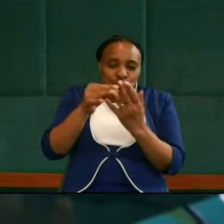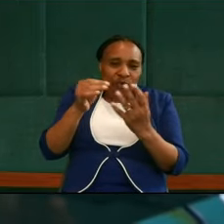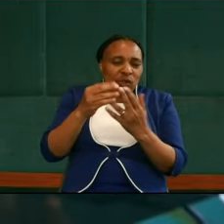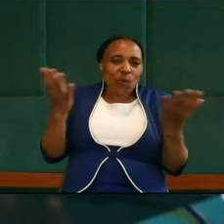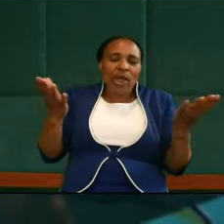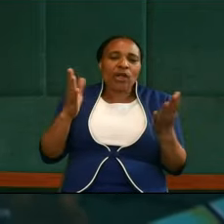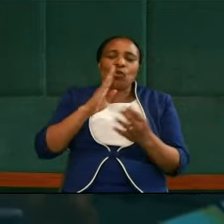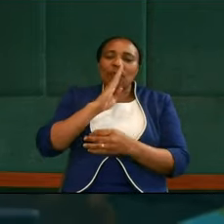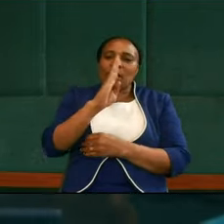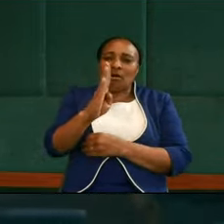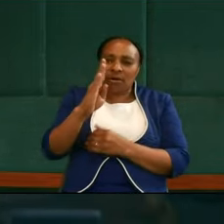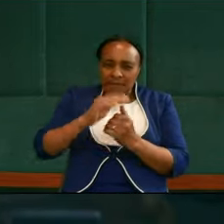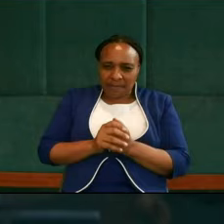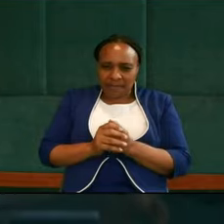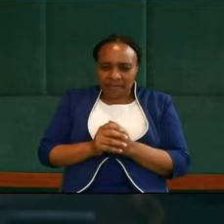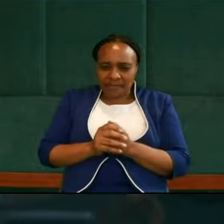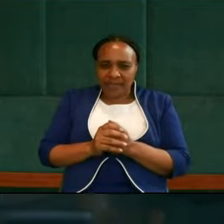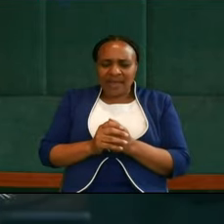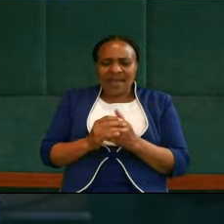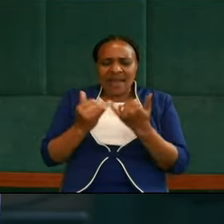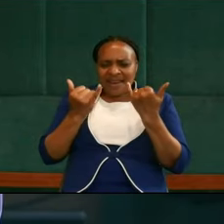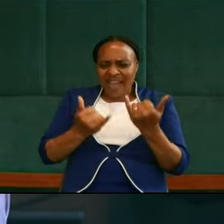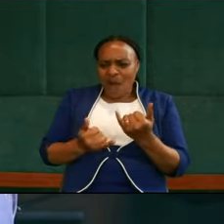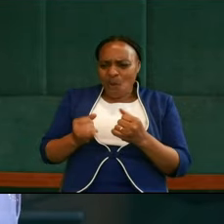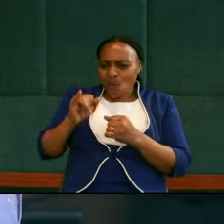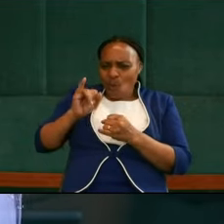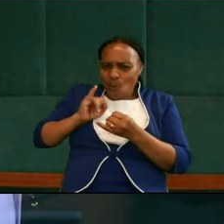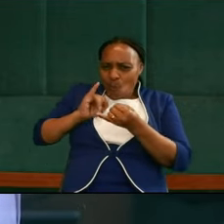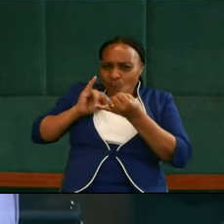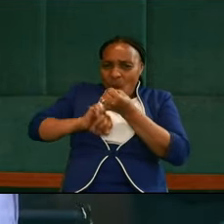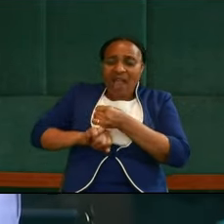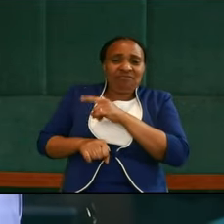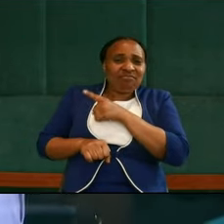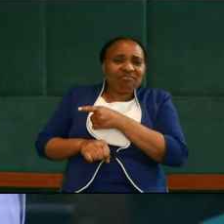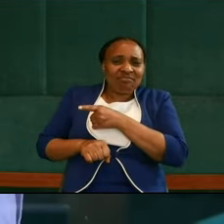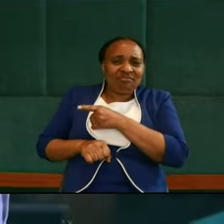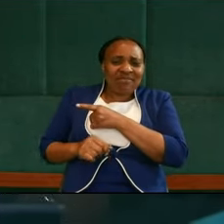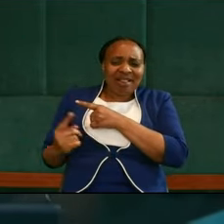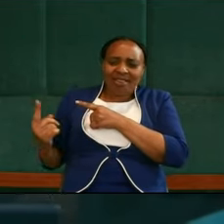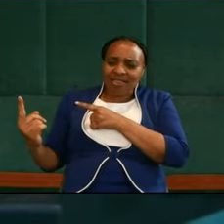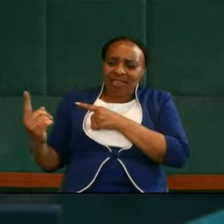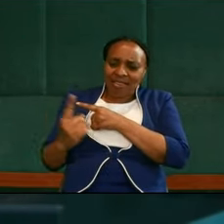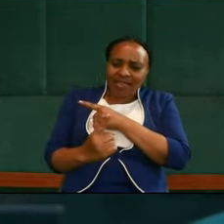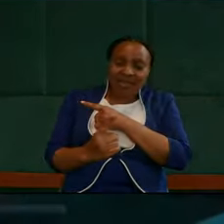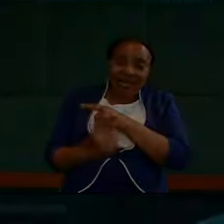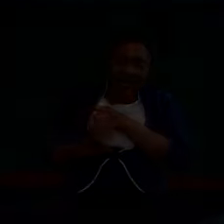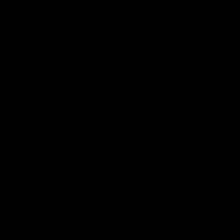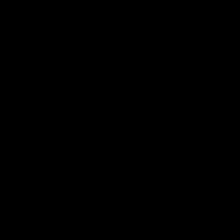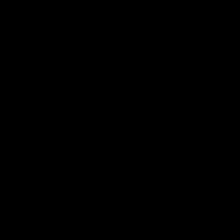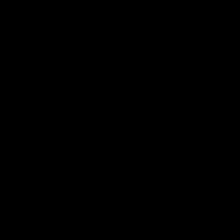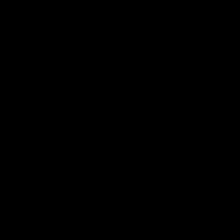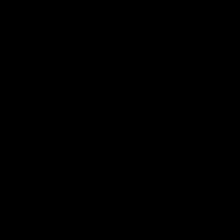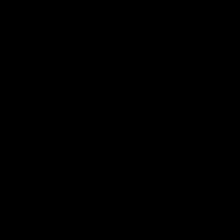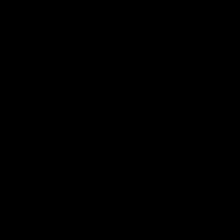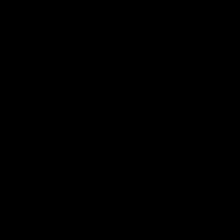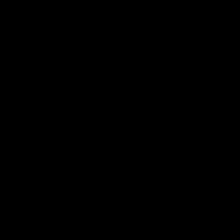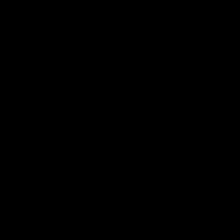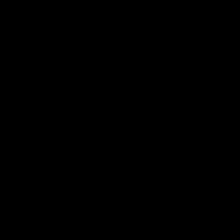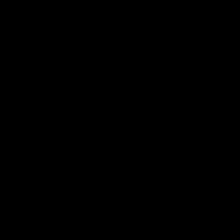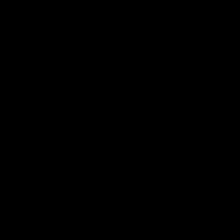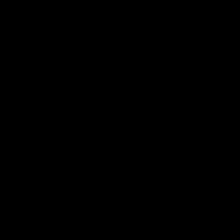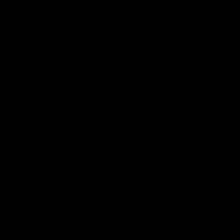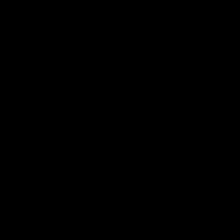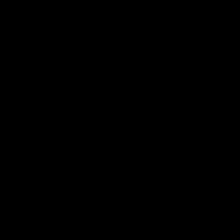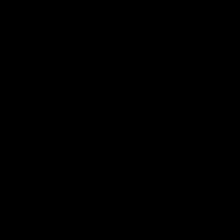angry. But Jezebel, his wife, came to him and said to him, "Why is